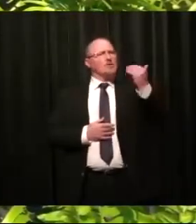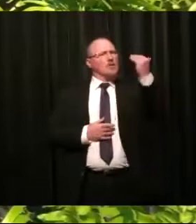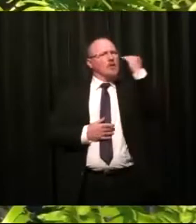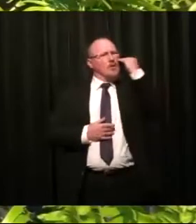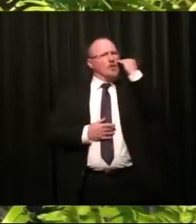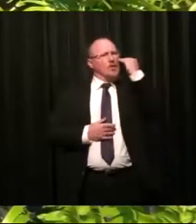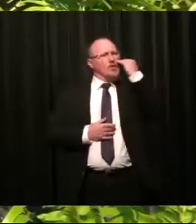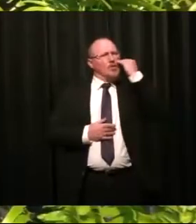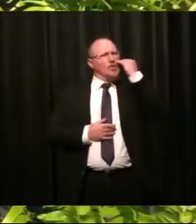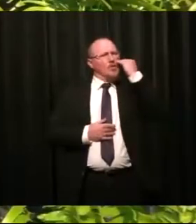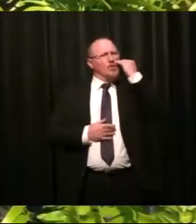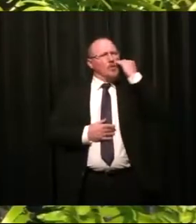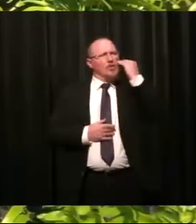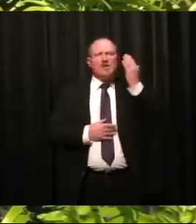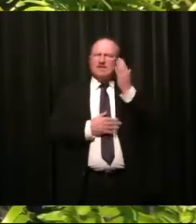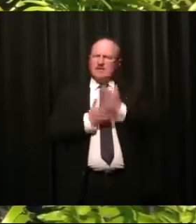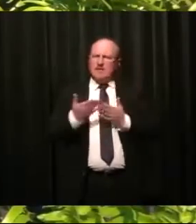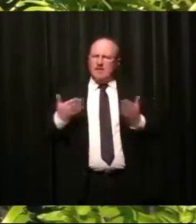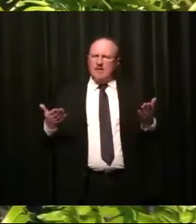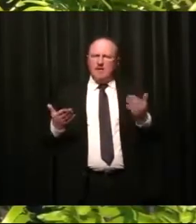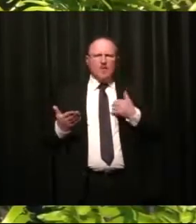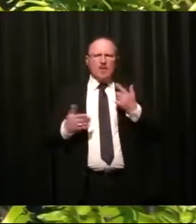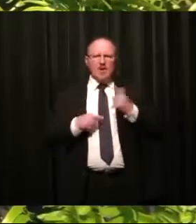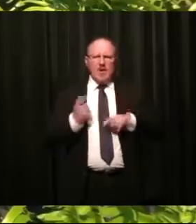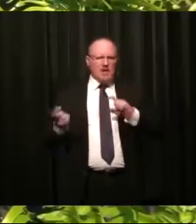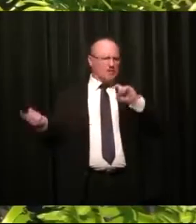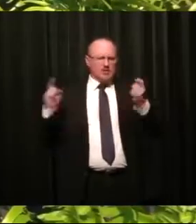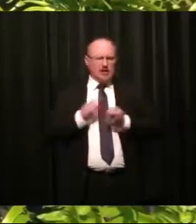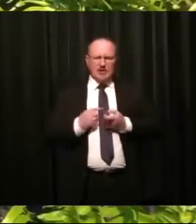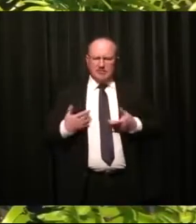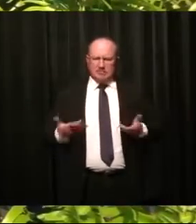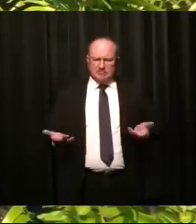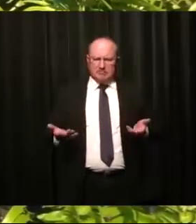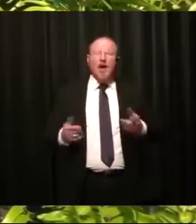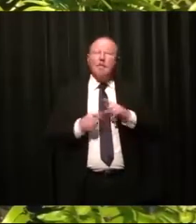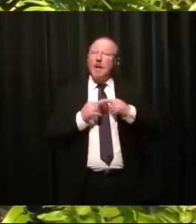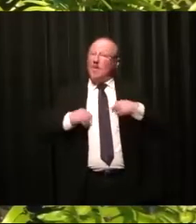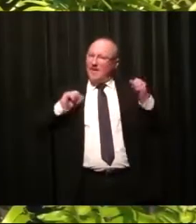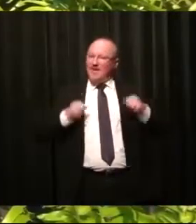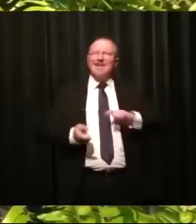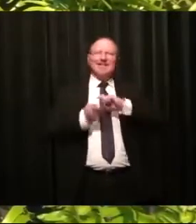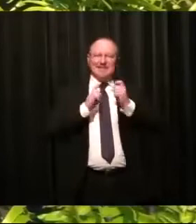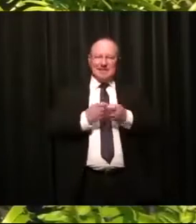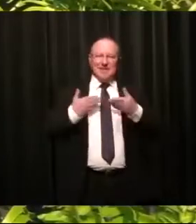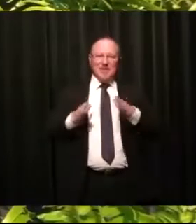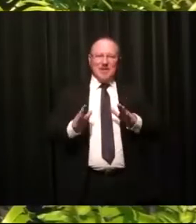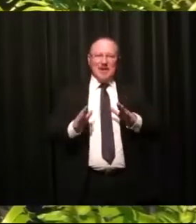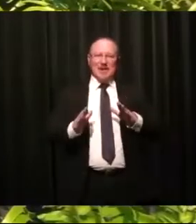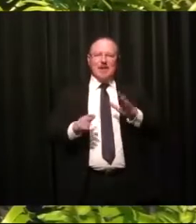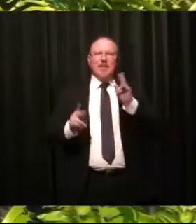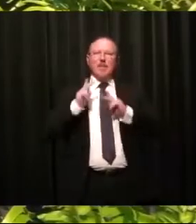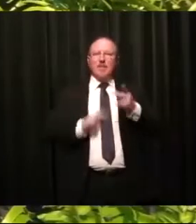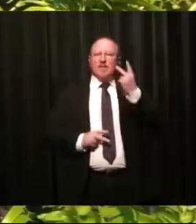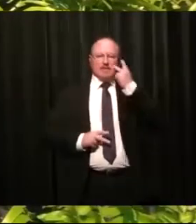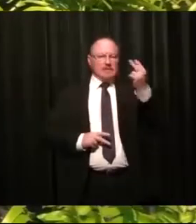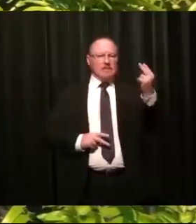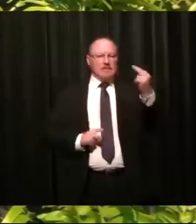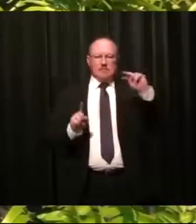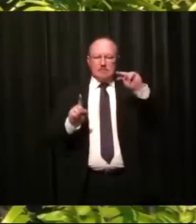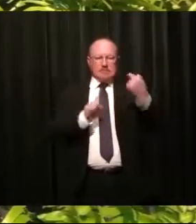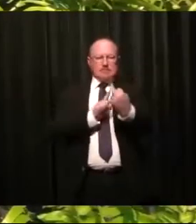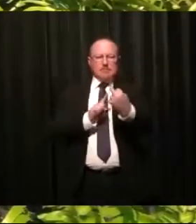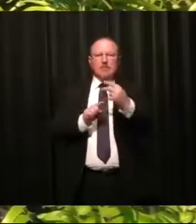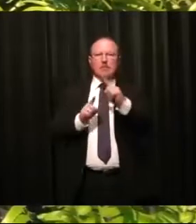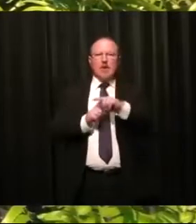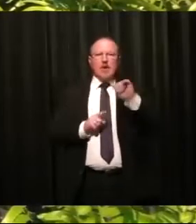We also know there are some things that we cannot change, but we can change the way that people see